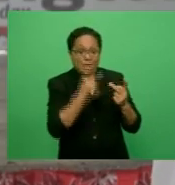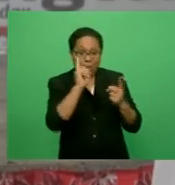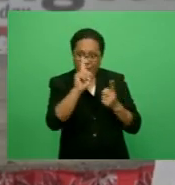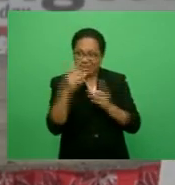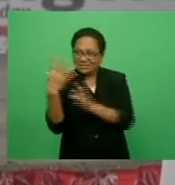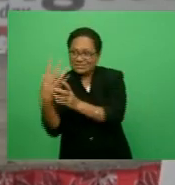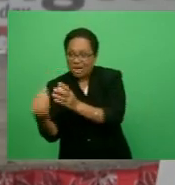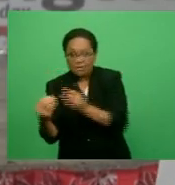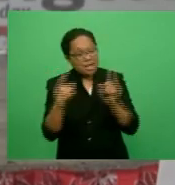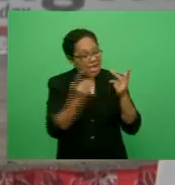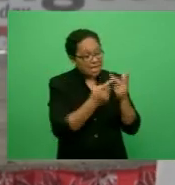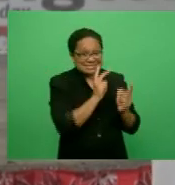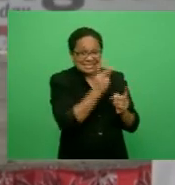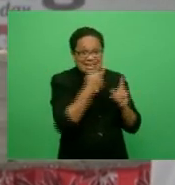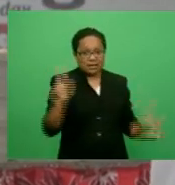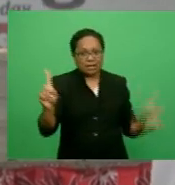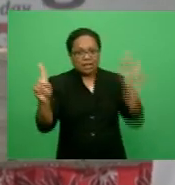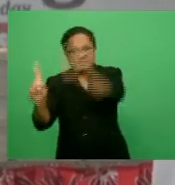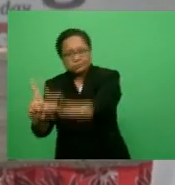jumped in to save him.